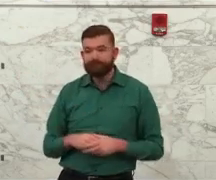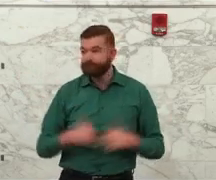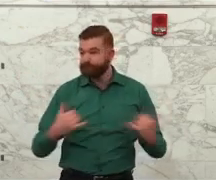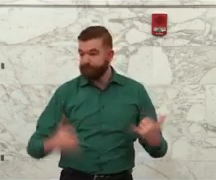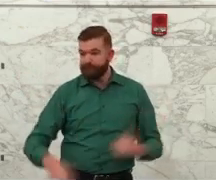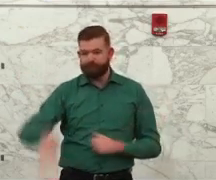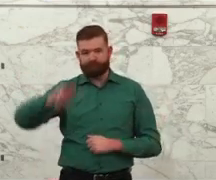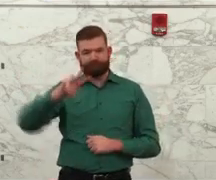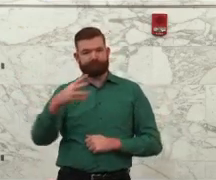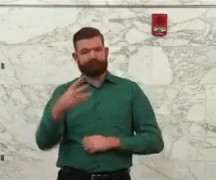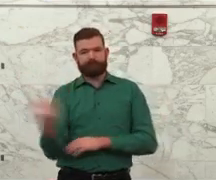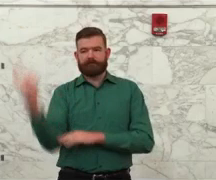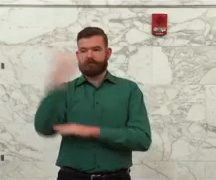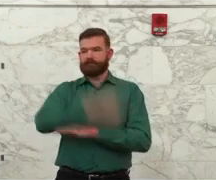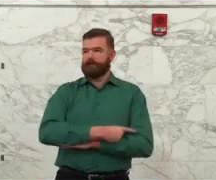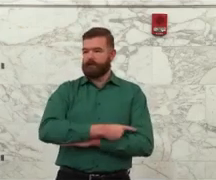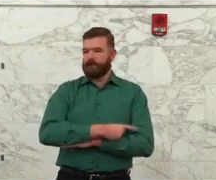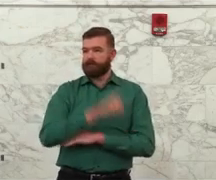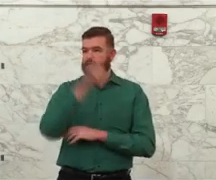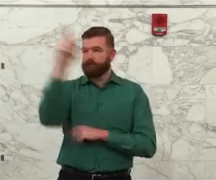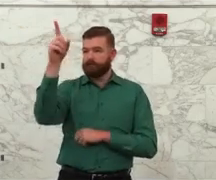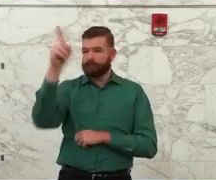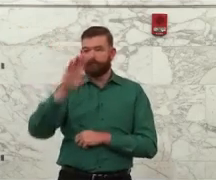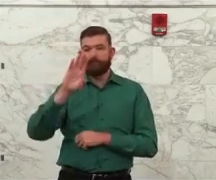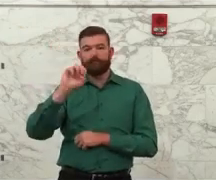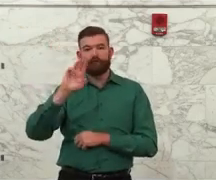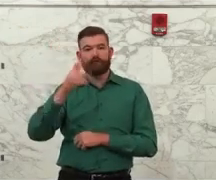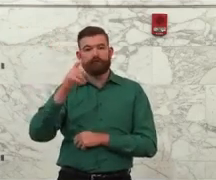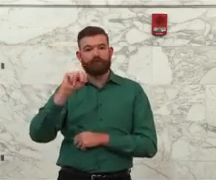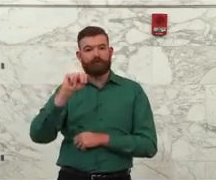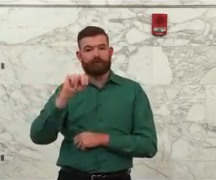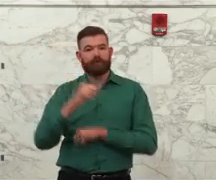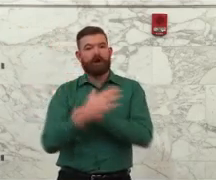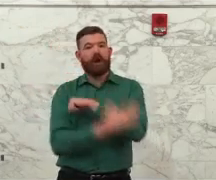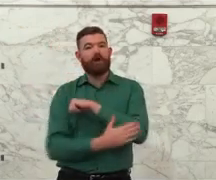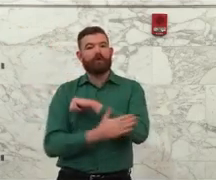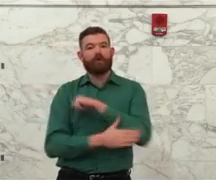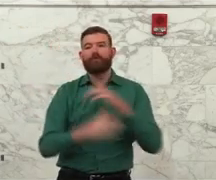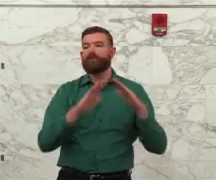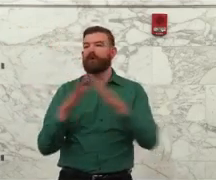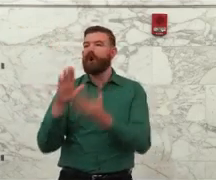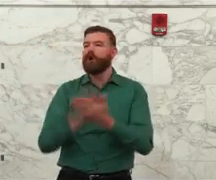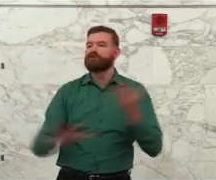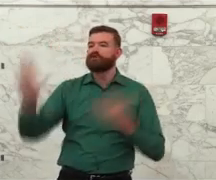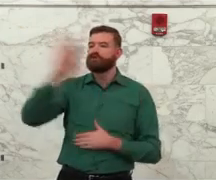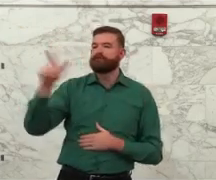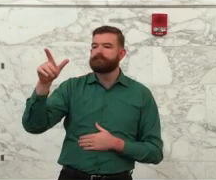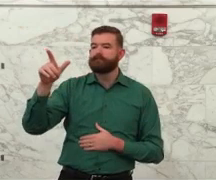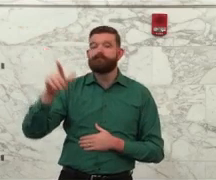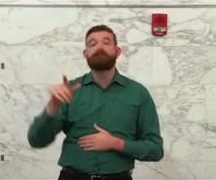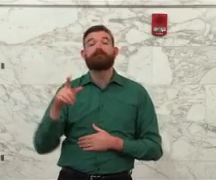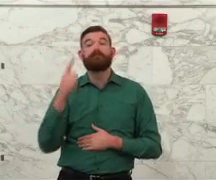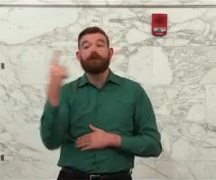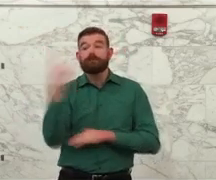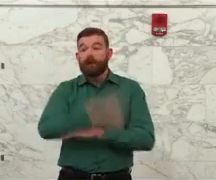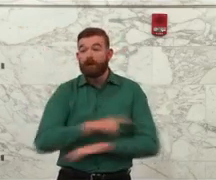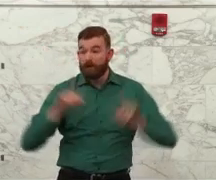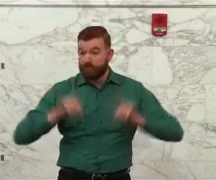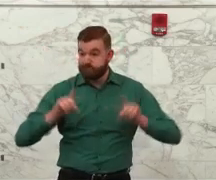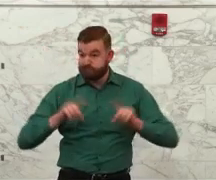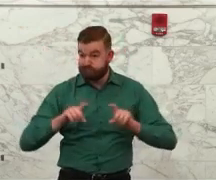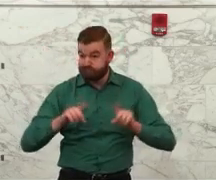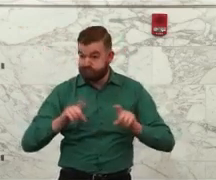College. I think they shut down after 300 and something tests. We are